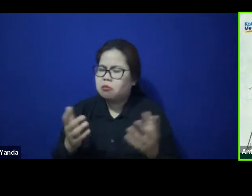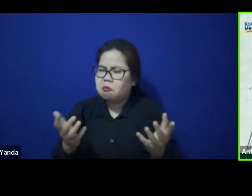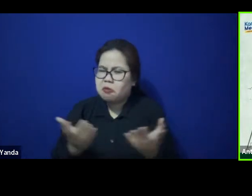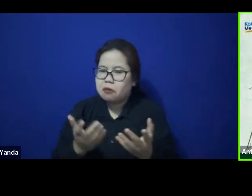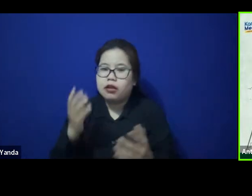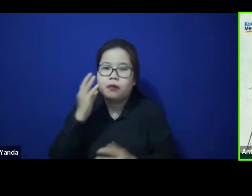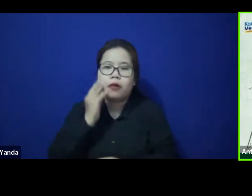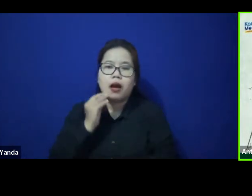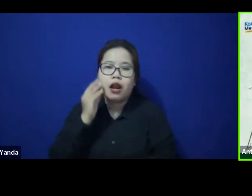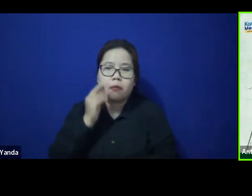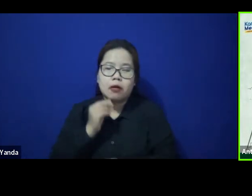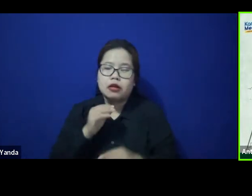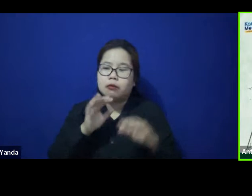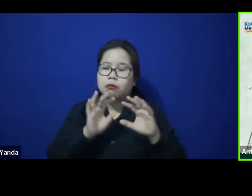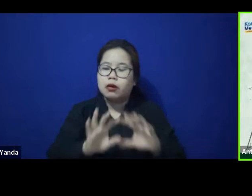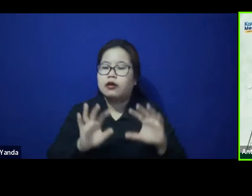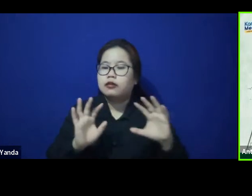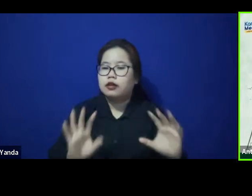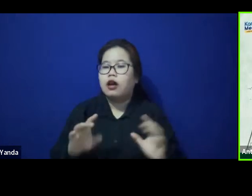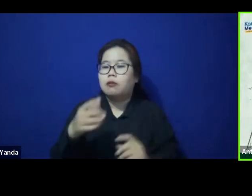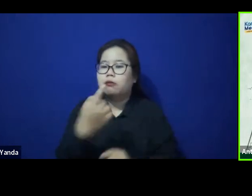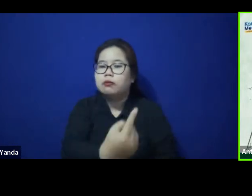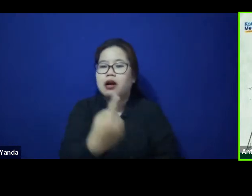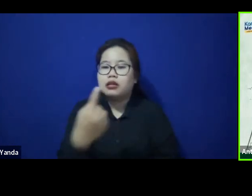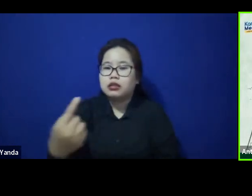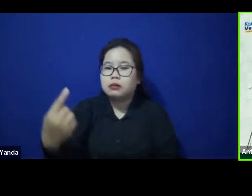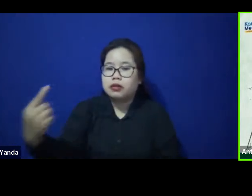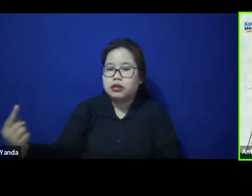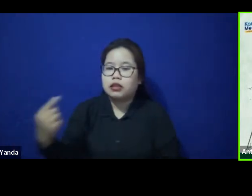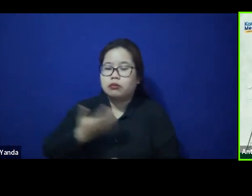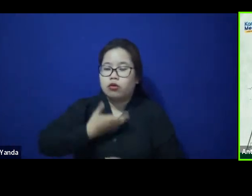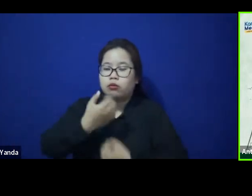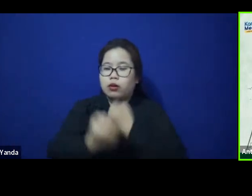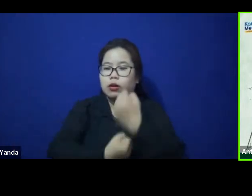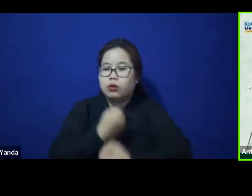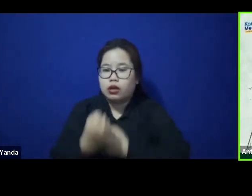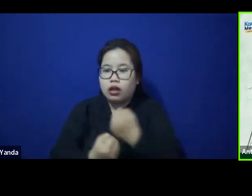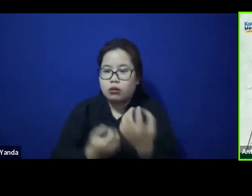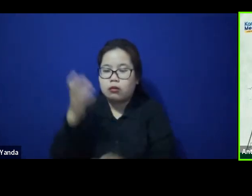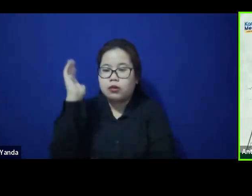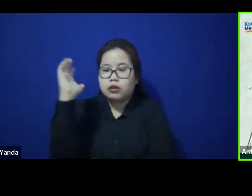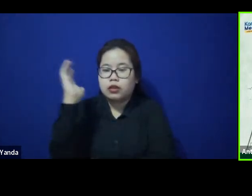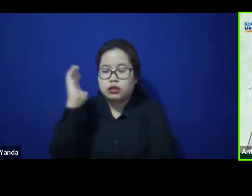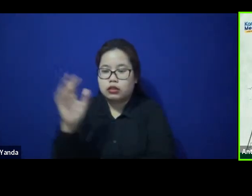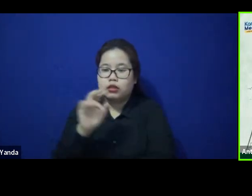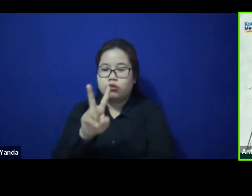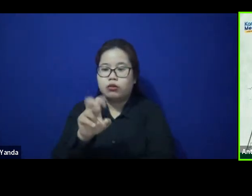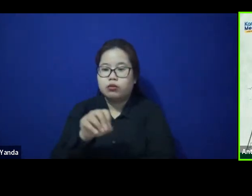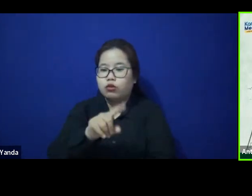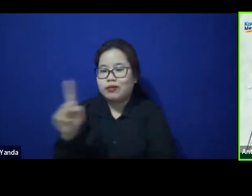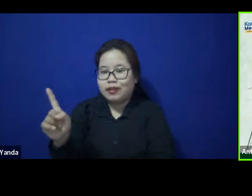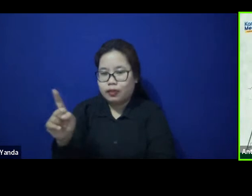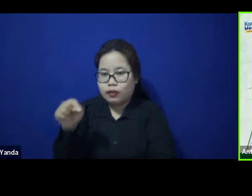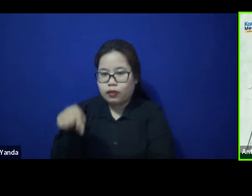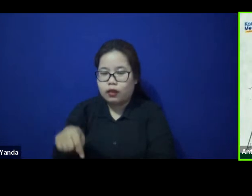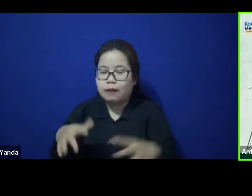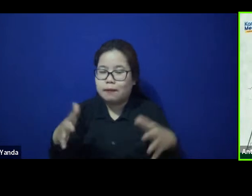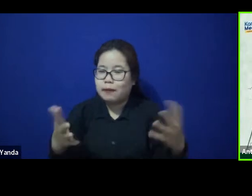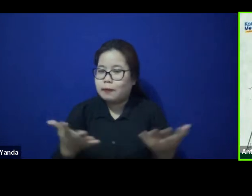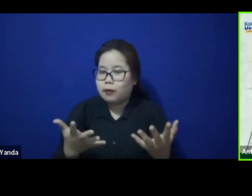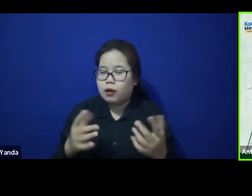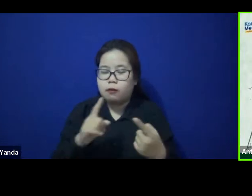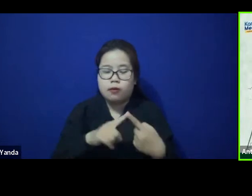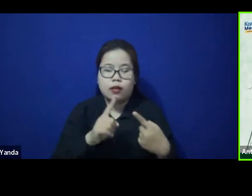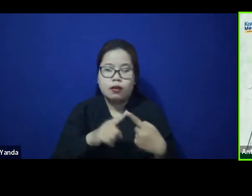minutes each. Our first speaker is a good friend of mine, George Ayub. George is a